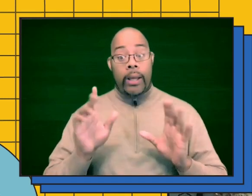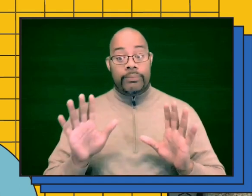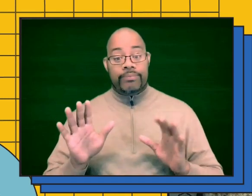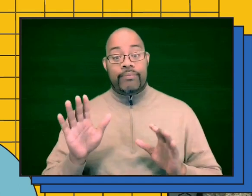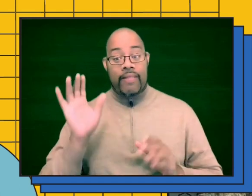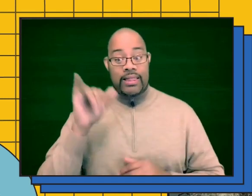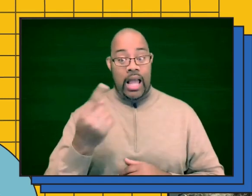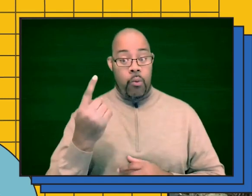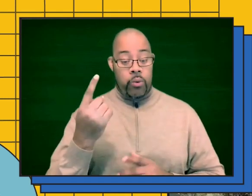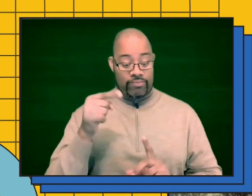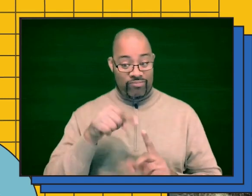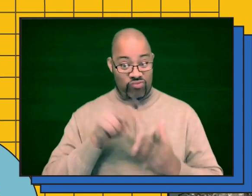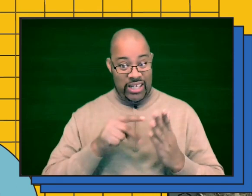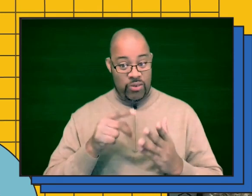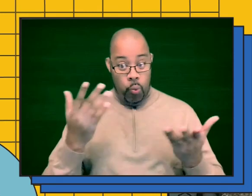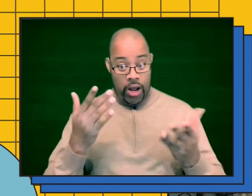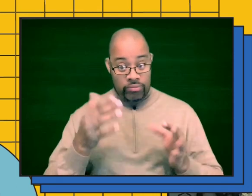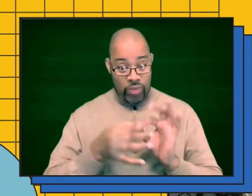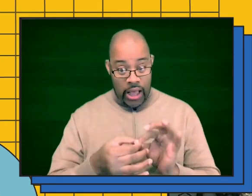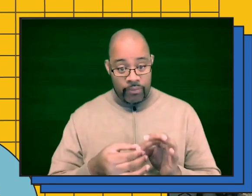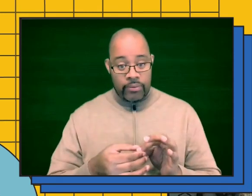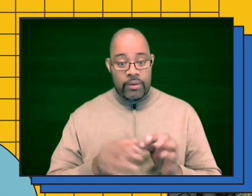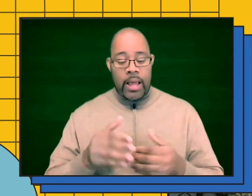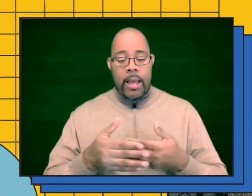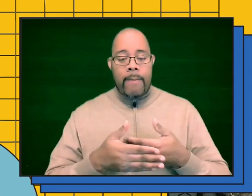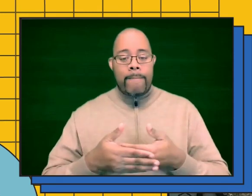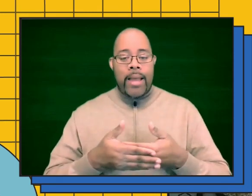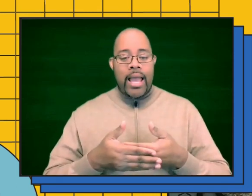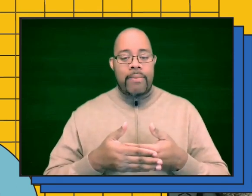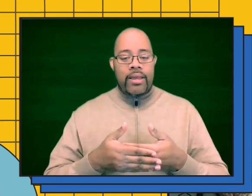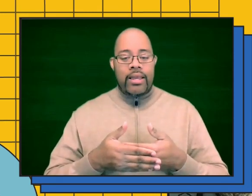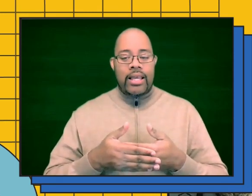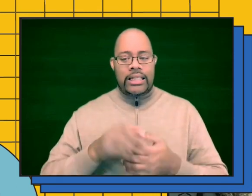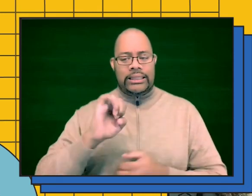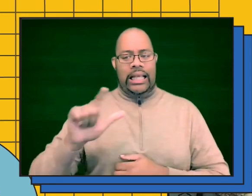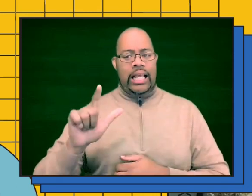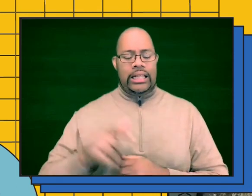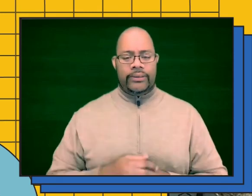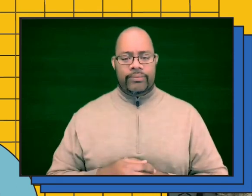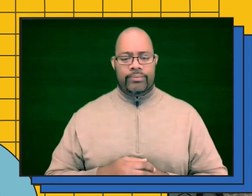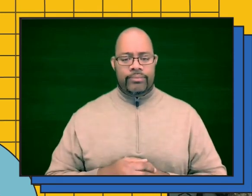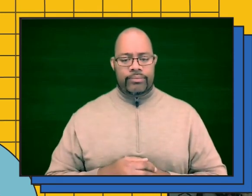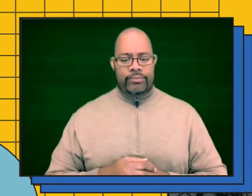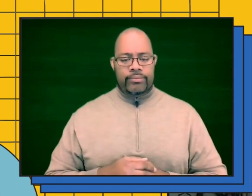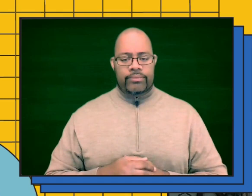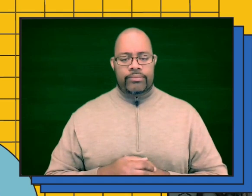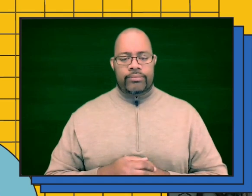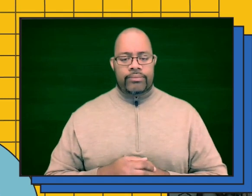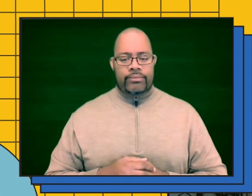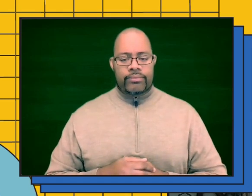Okay, so this one is about the baby Weddell seal.